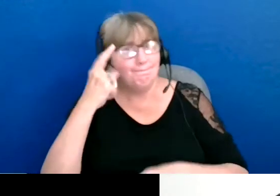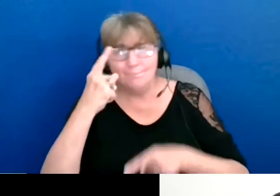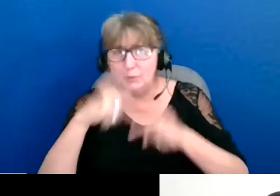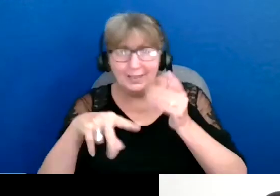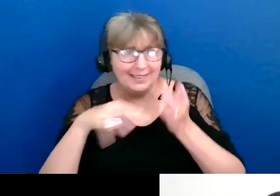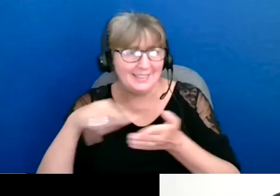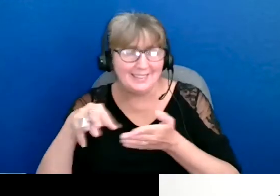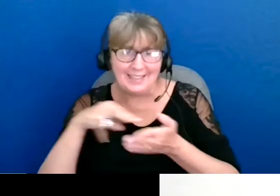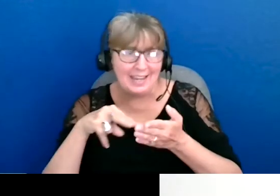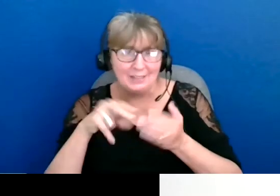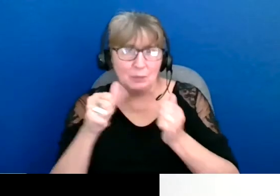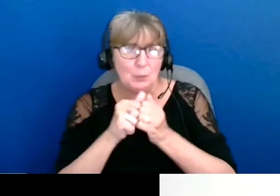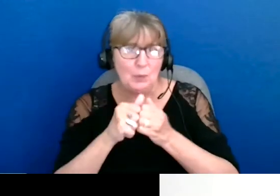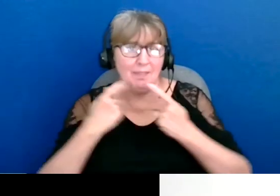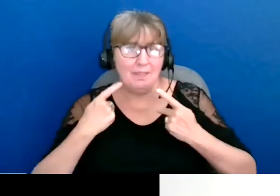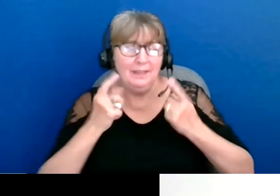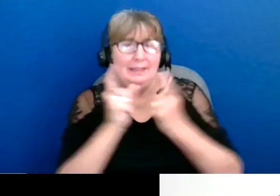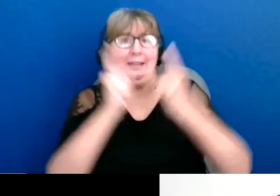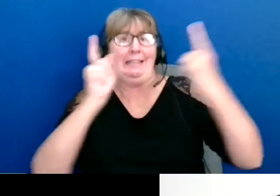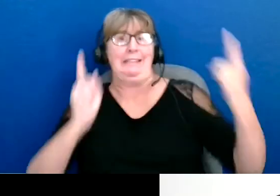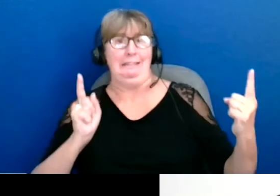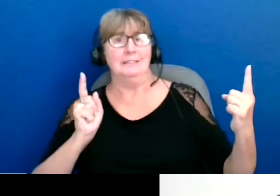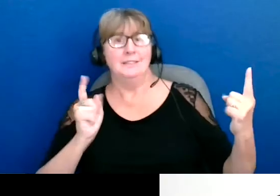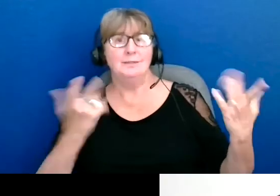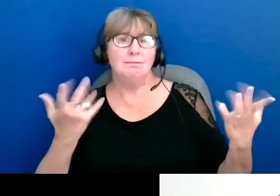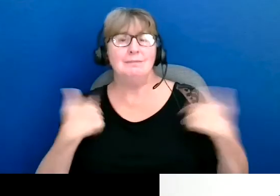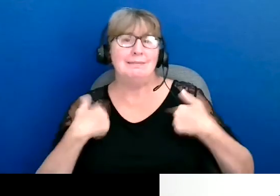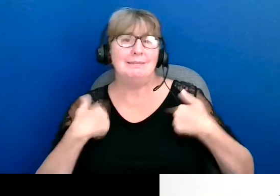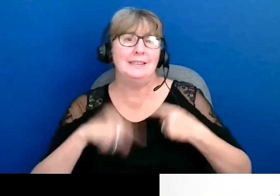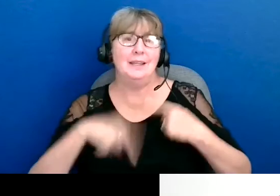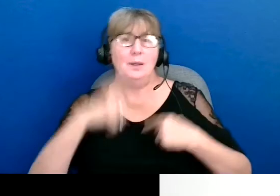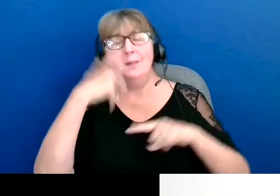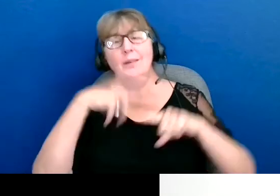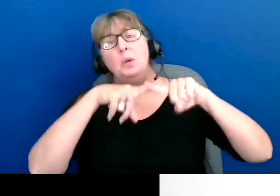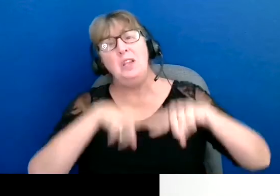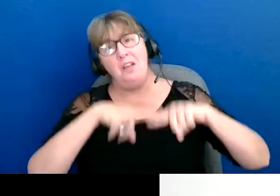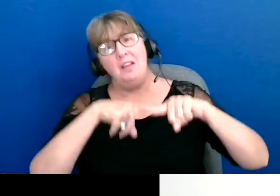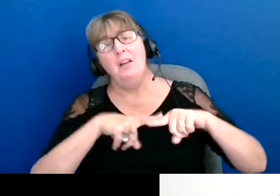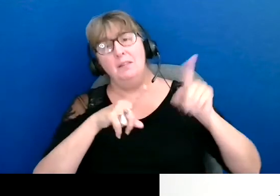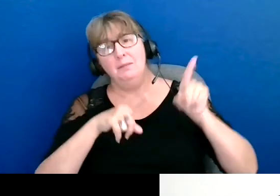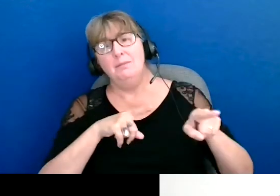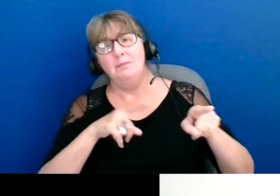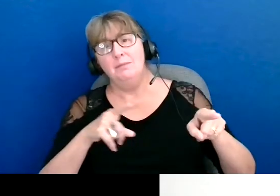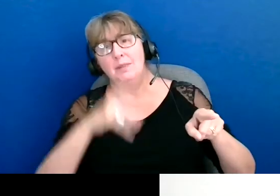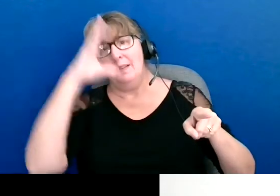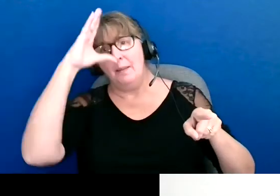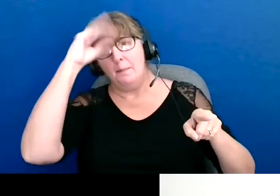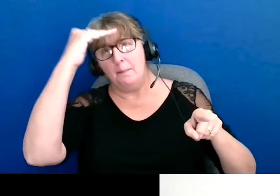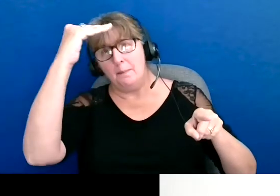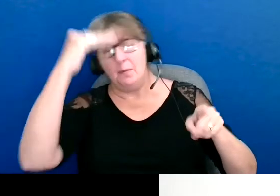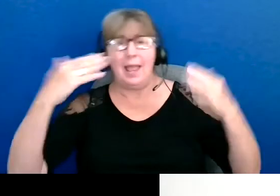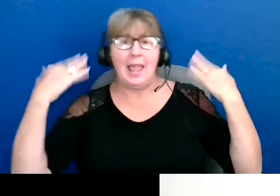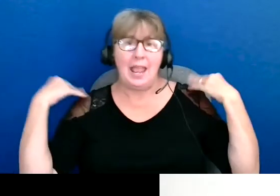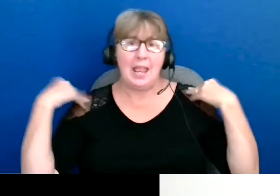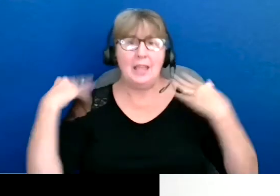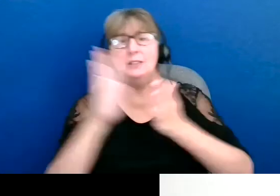physically distance. At least I can't, because I rely on hands and shoulders and